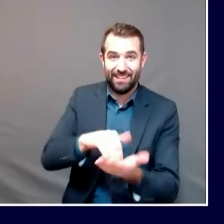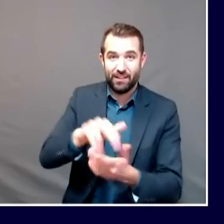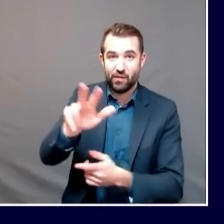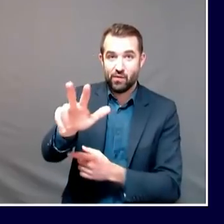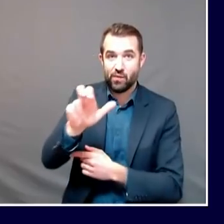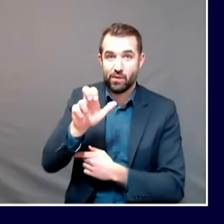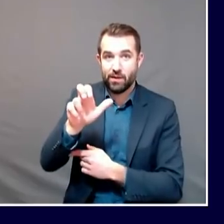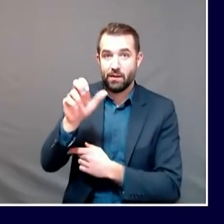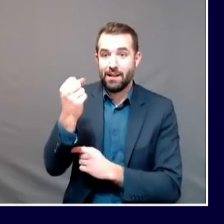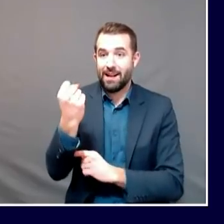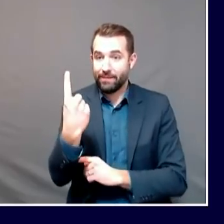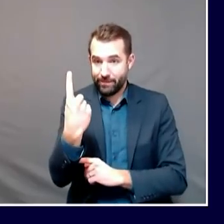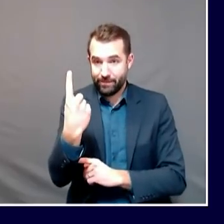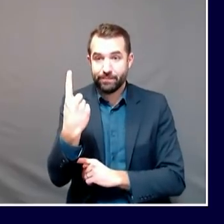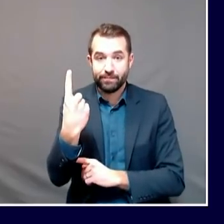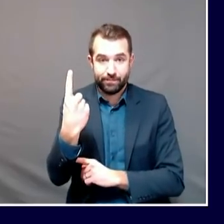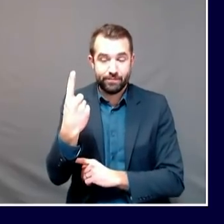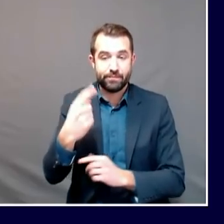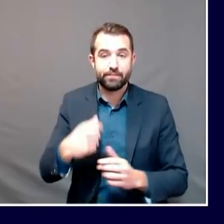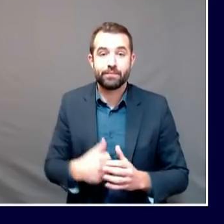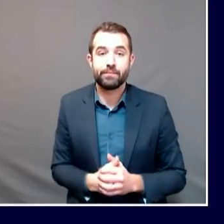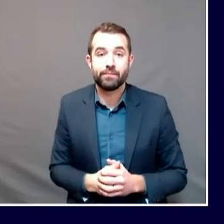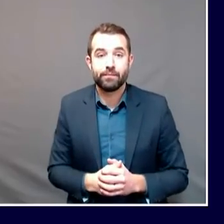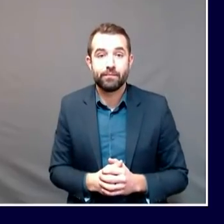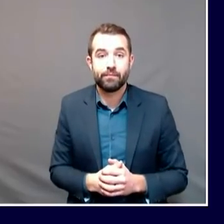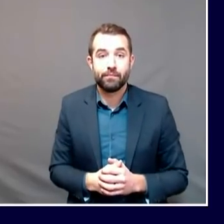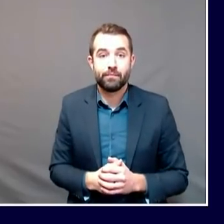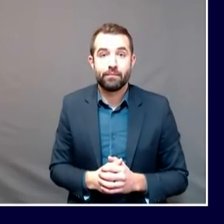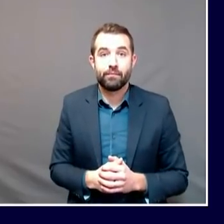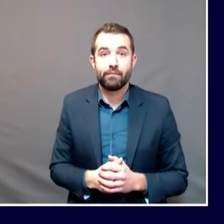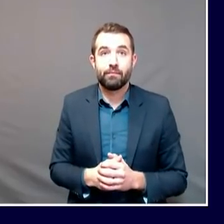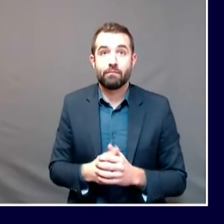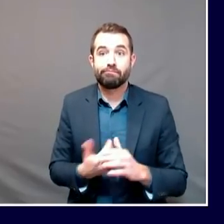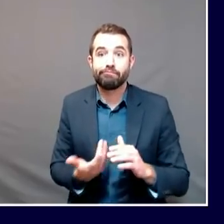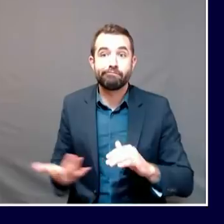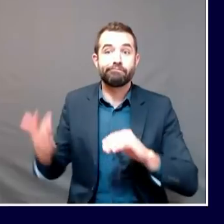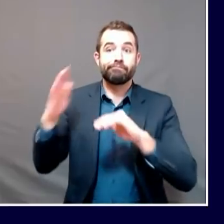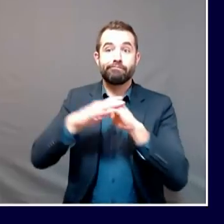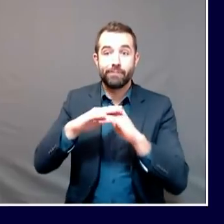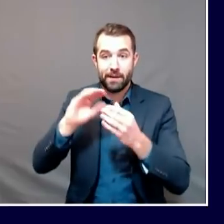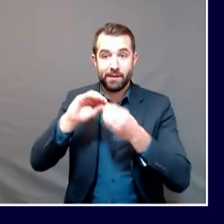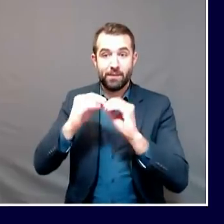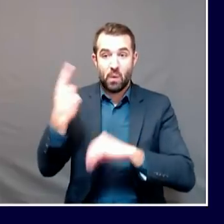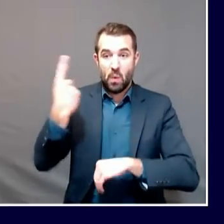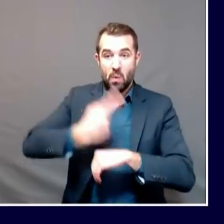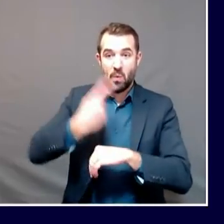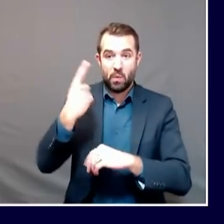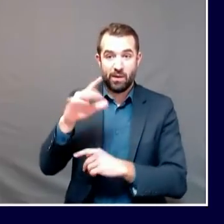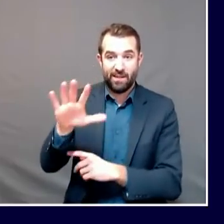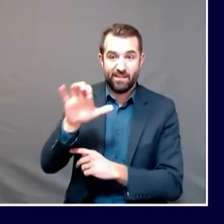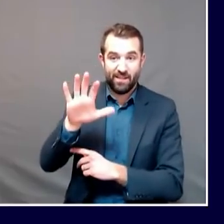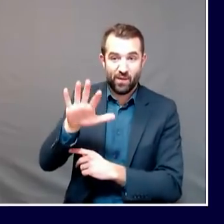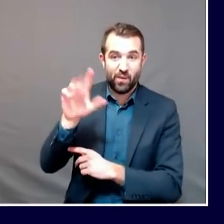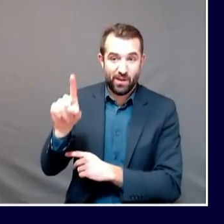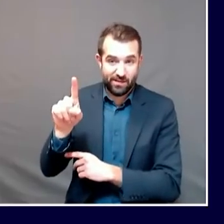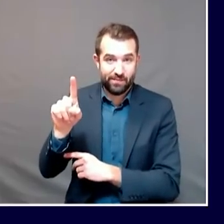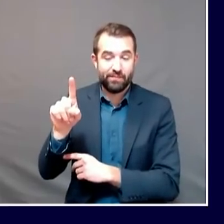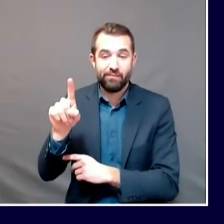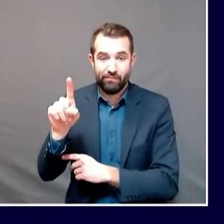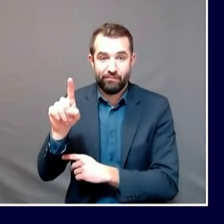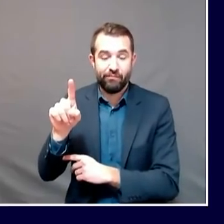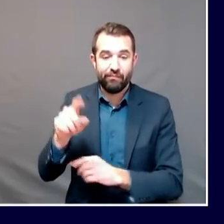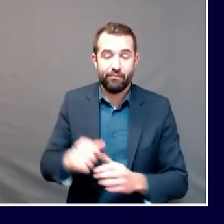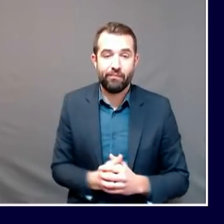17,311 cases of COVID-19 across the state, representing an increase of 551